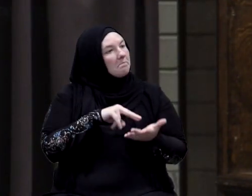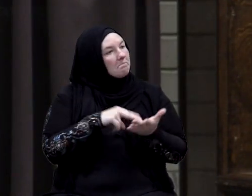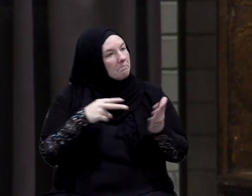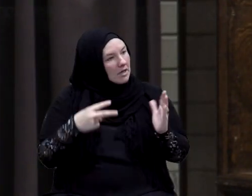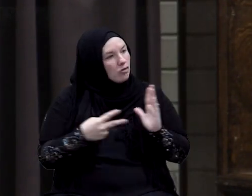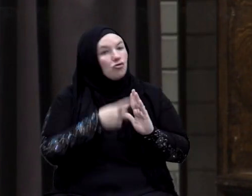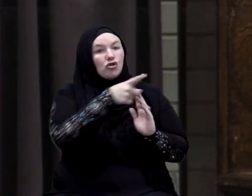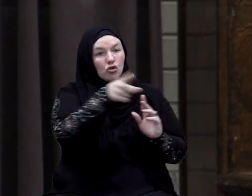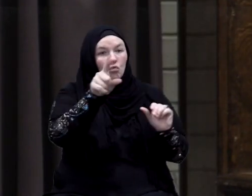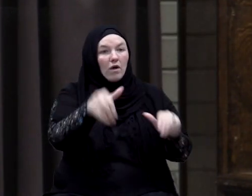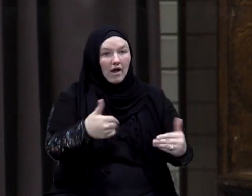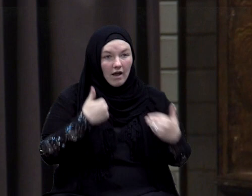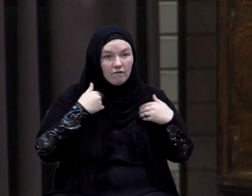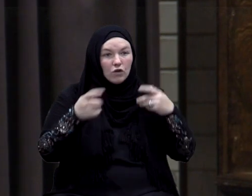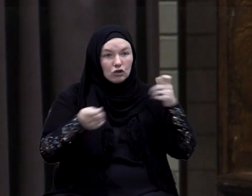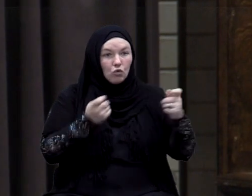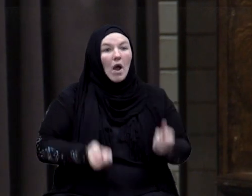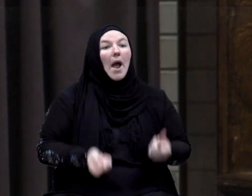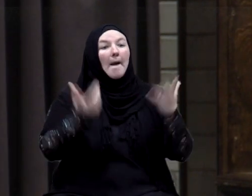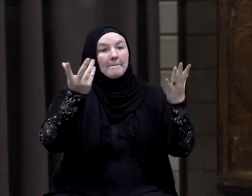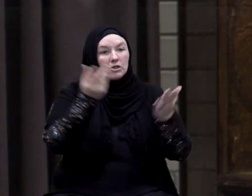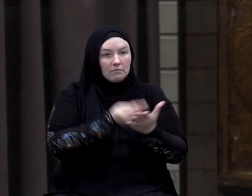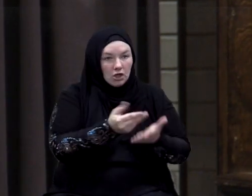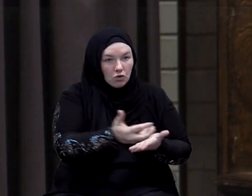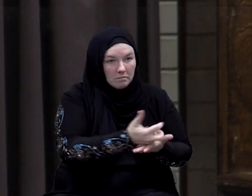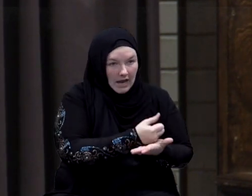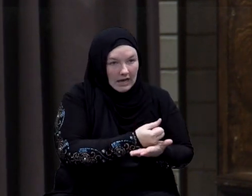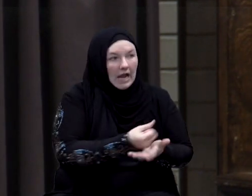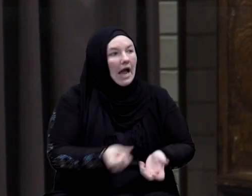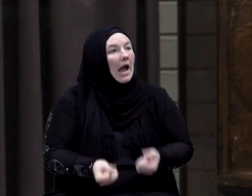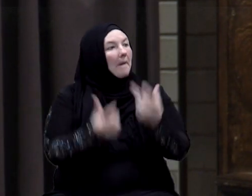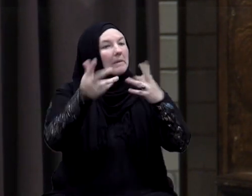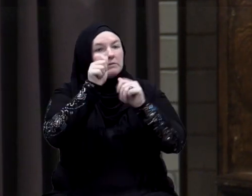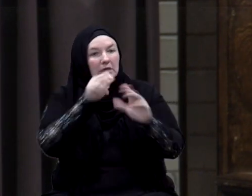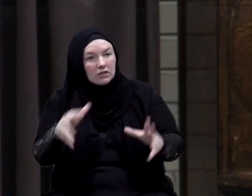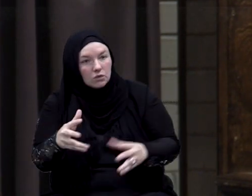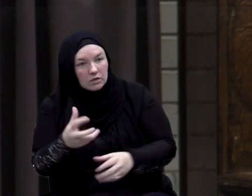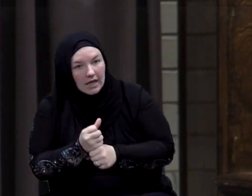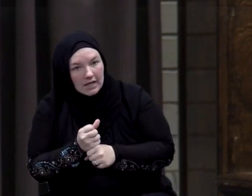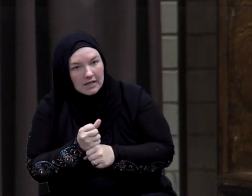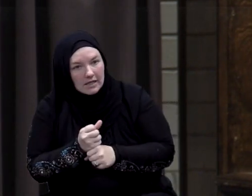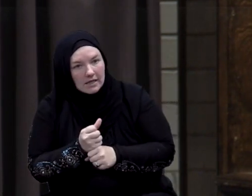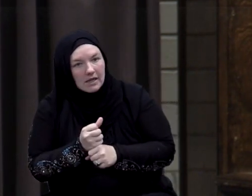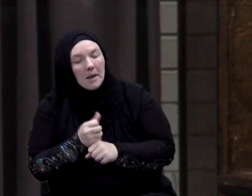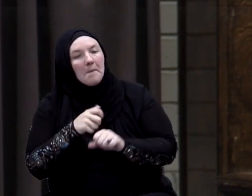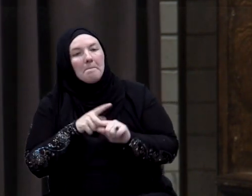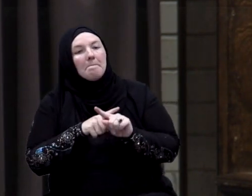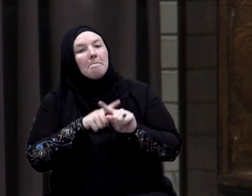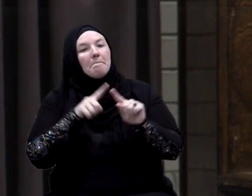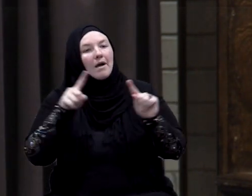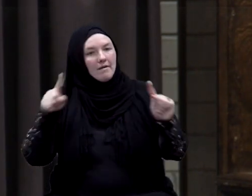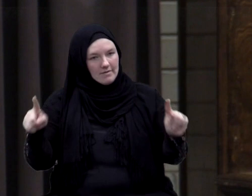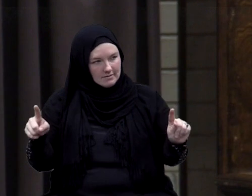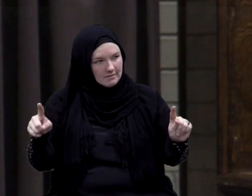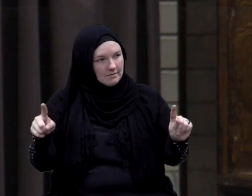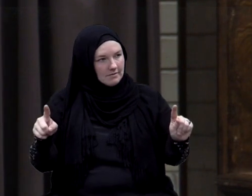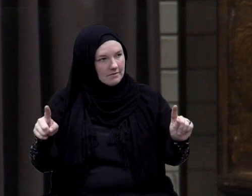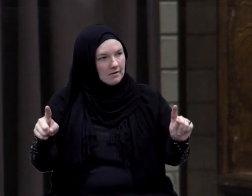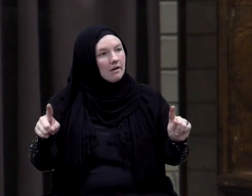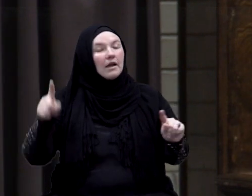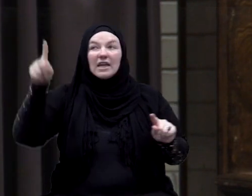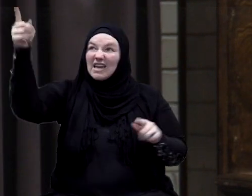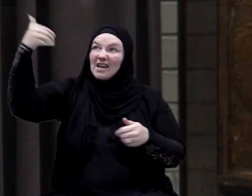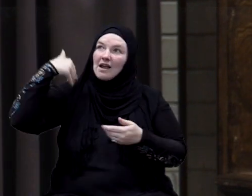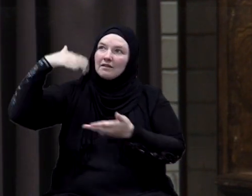your hand, but Allah has whatever total designated that He has for you, and you will get